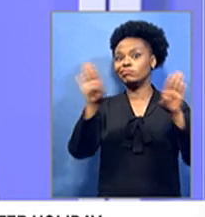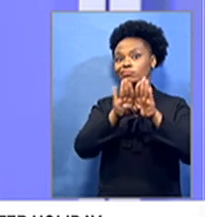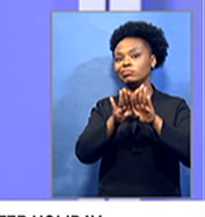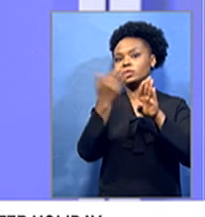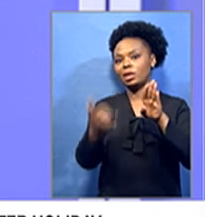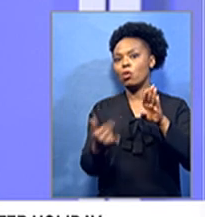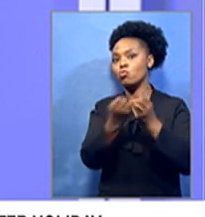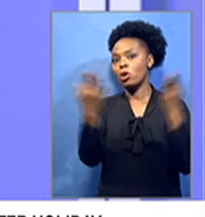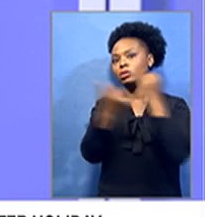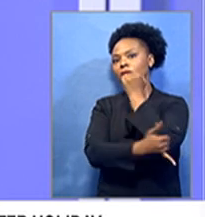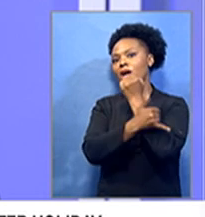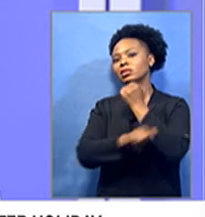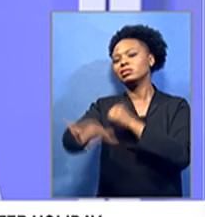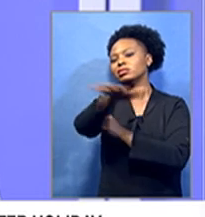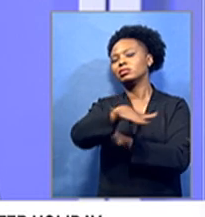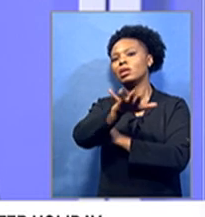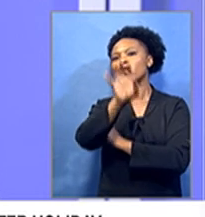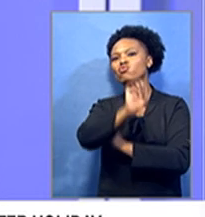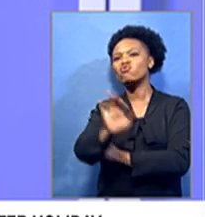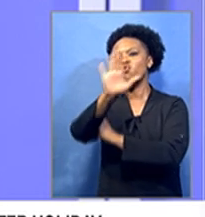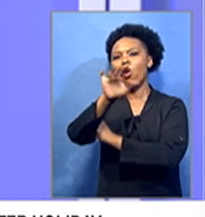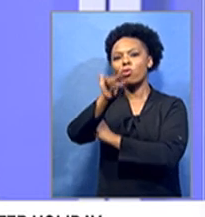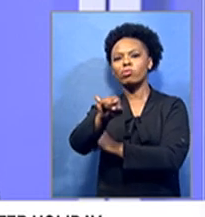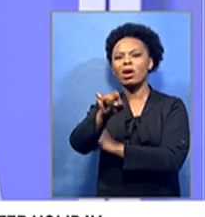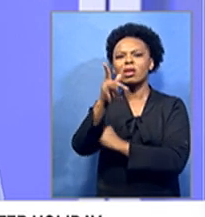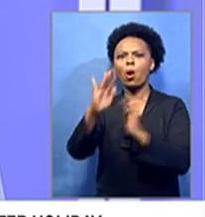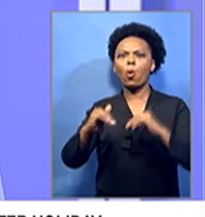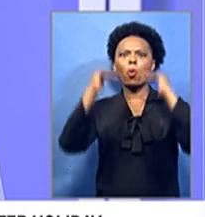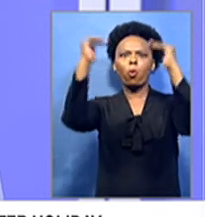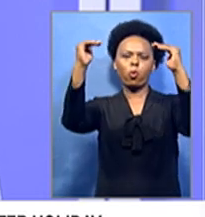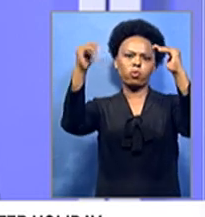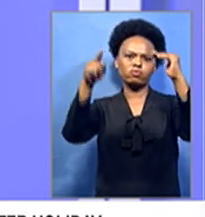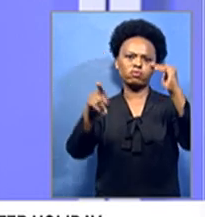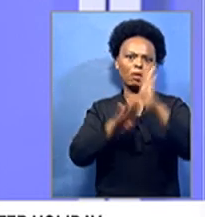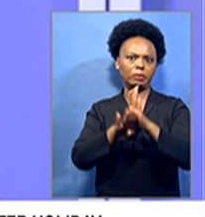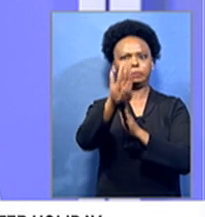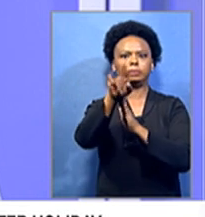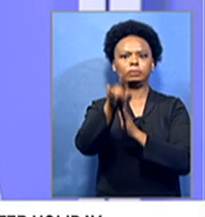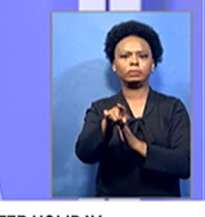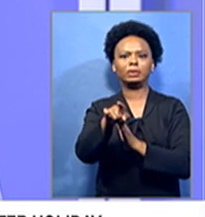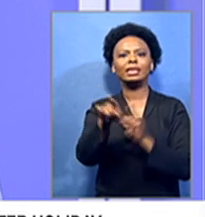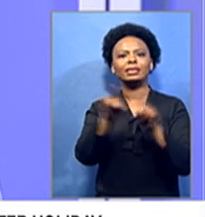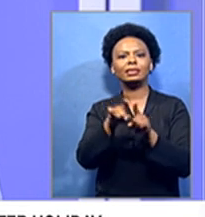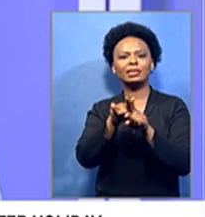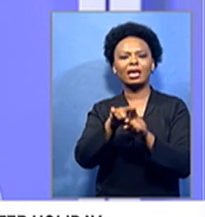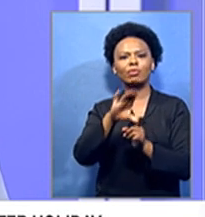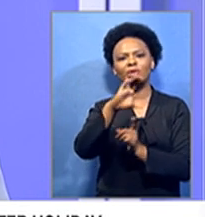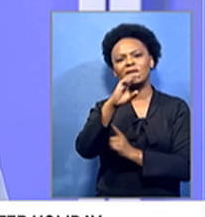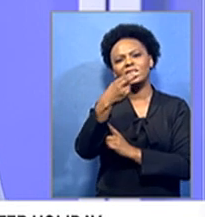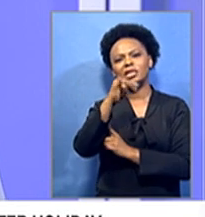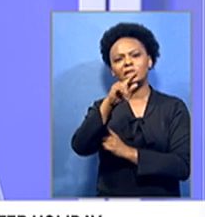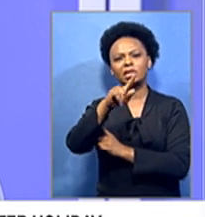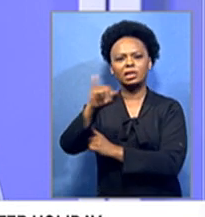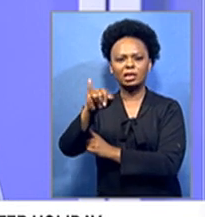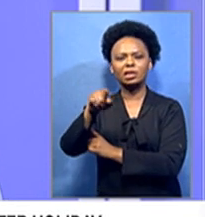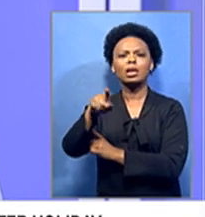Europe, unfortunately, seeing the trajectory going higher. I mean, an example such as Chile, which is actually quite frightening as well, is that they're